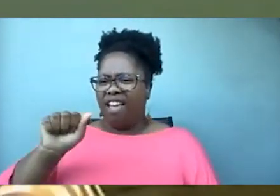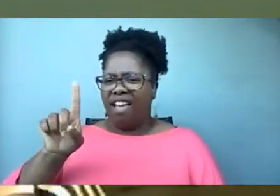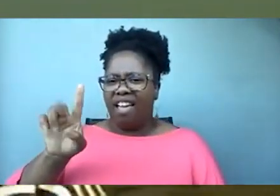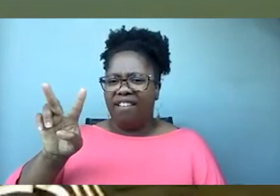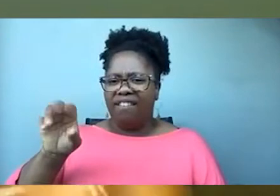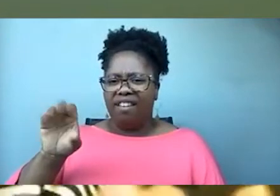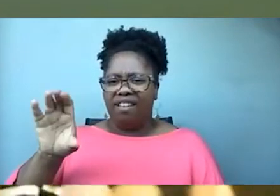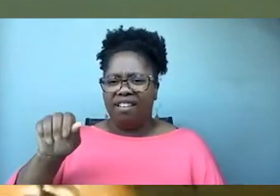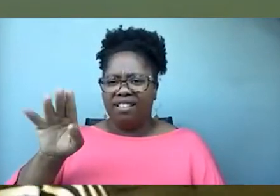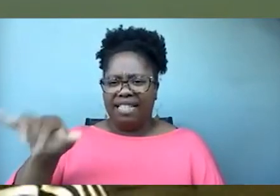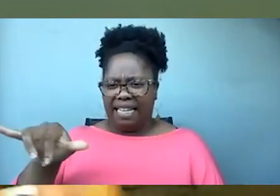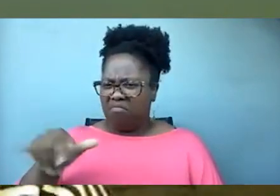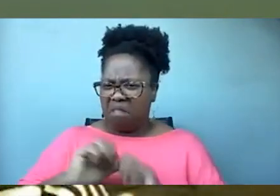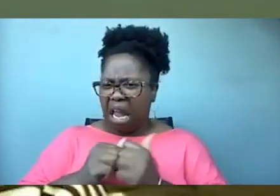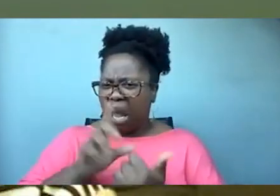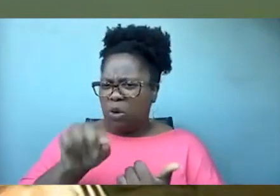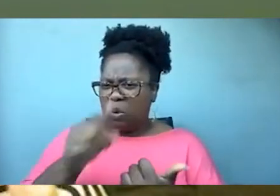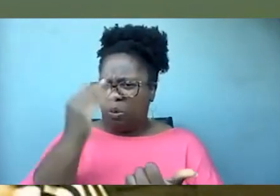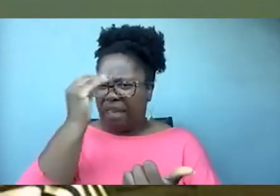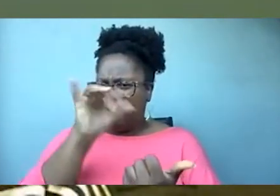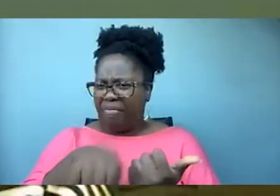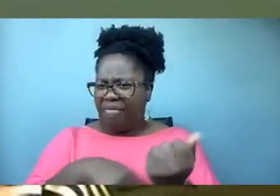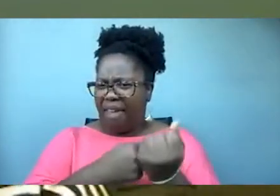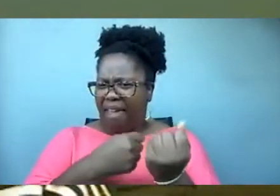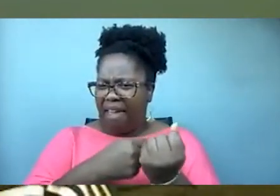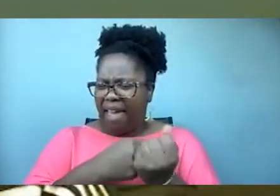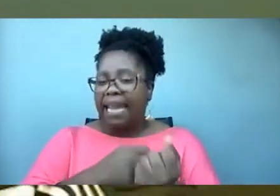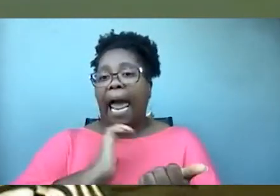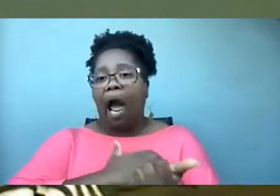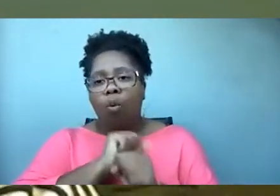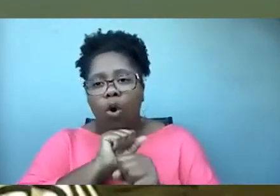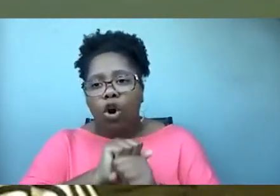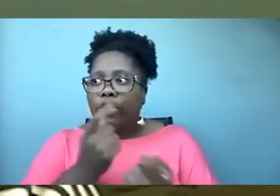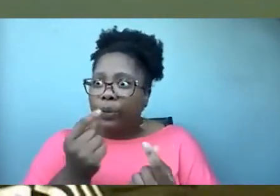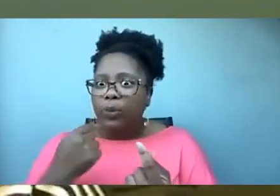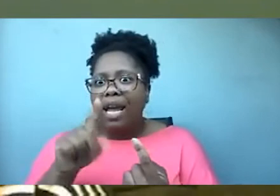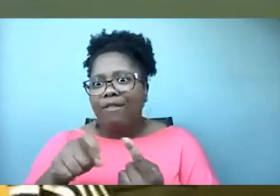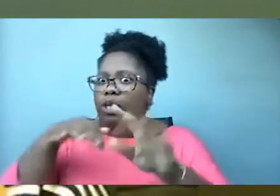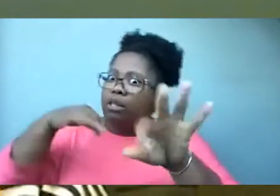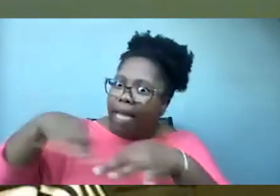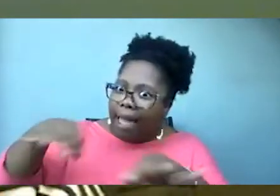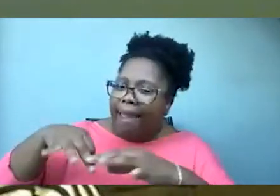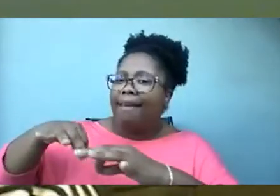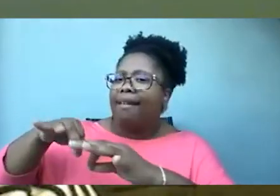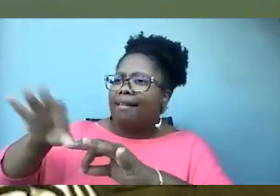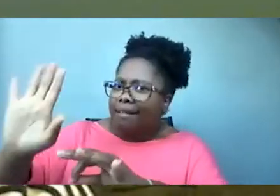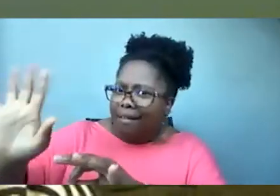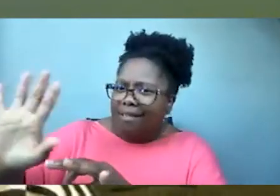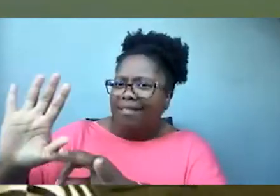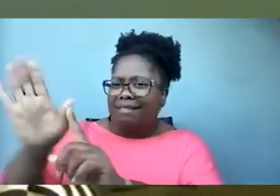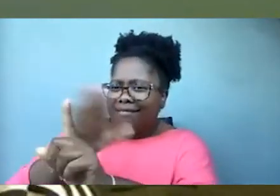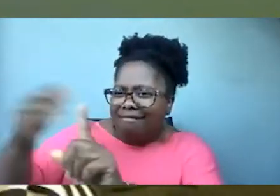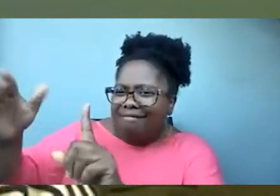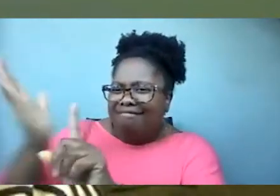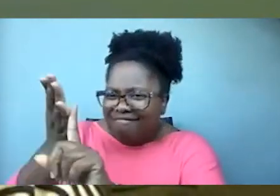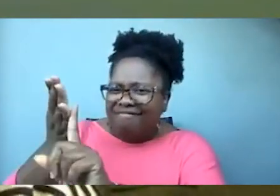convince people to care and pay attention. There's another part, and I might describe that as the polite knock on the door, right?